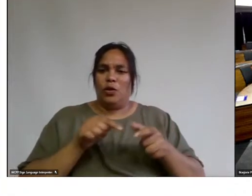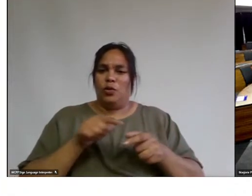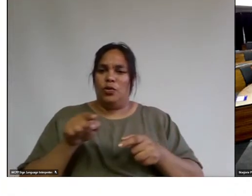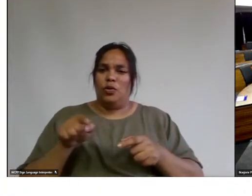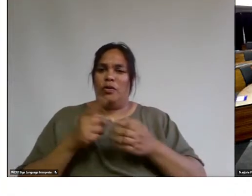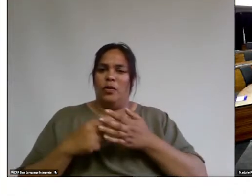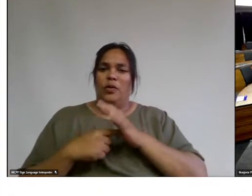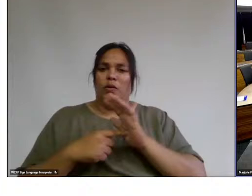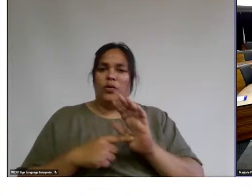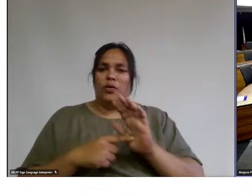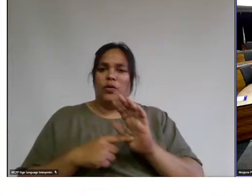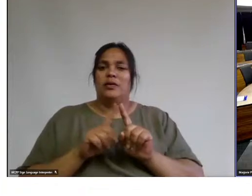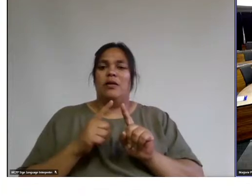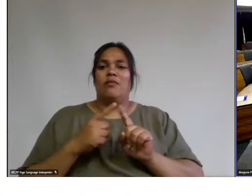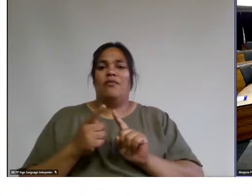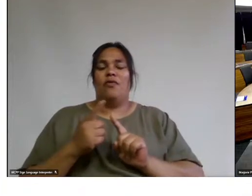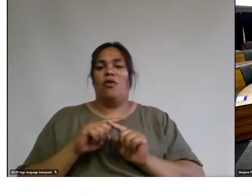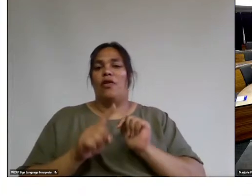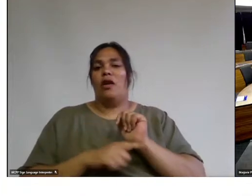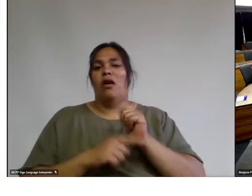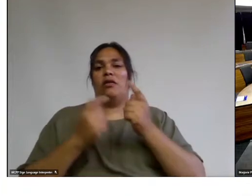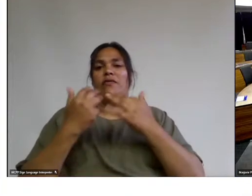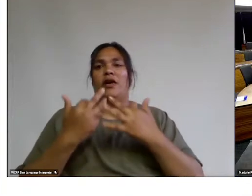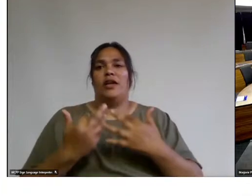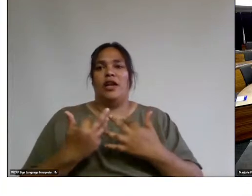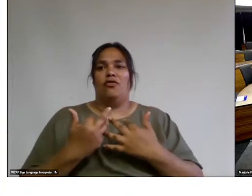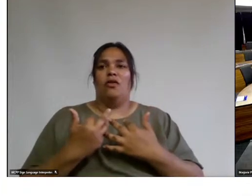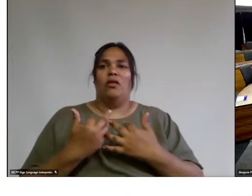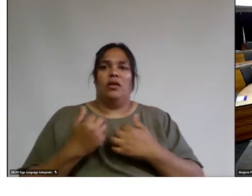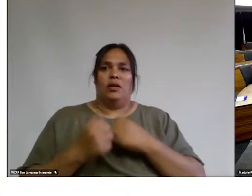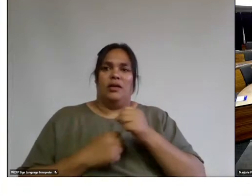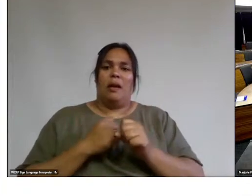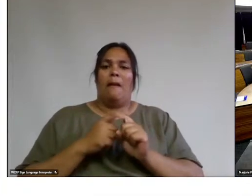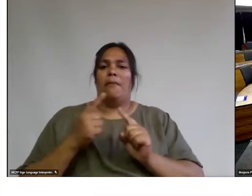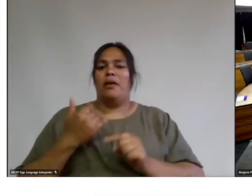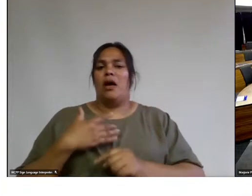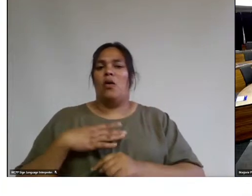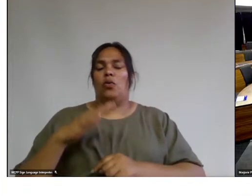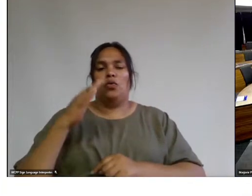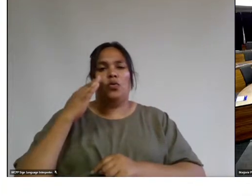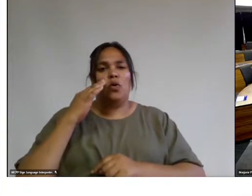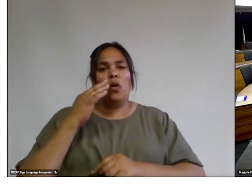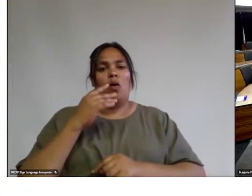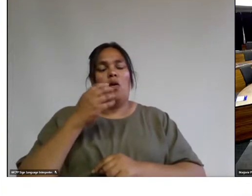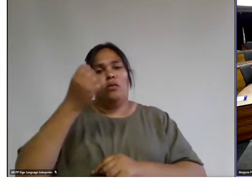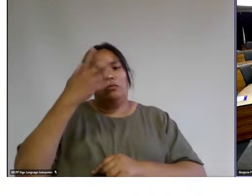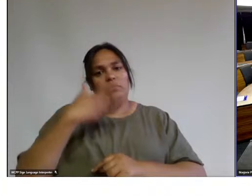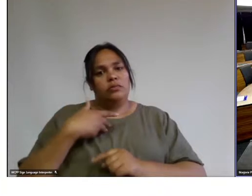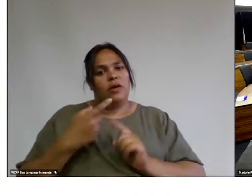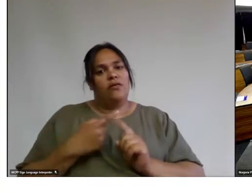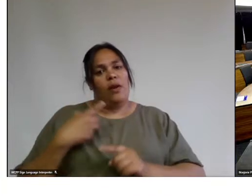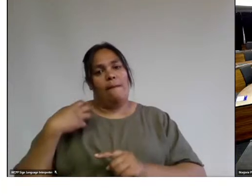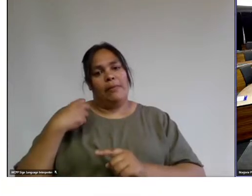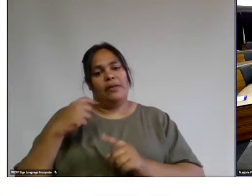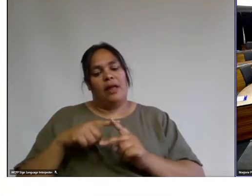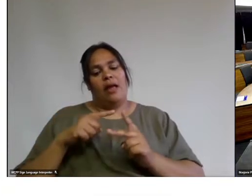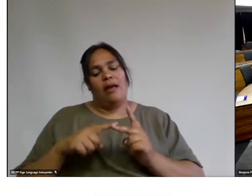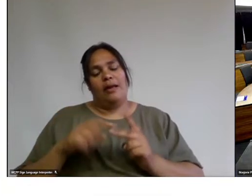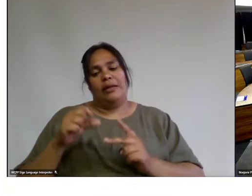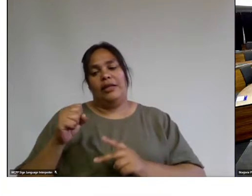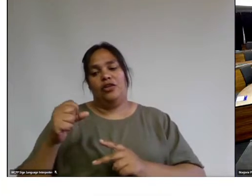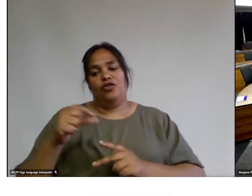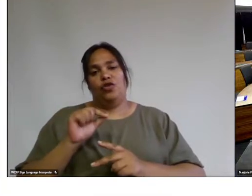repeat even for the last financial year. So I would like to get both from the minister and also the